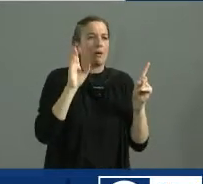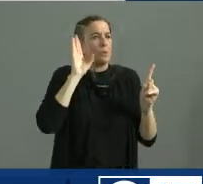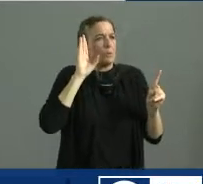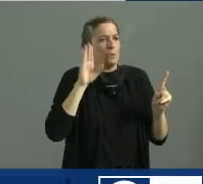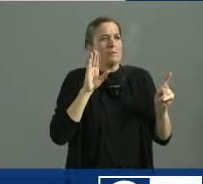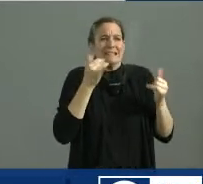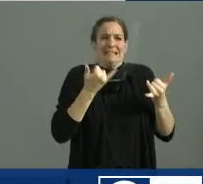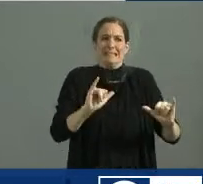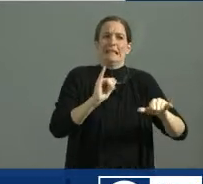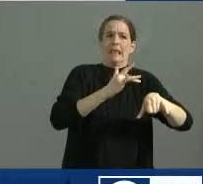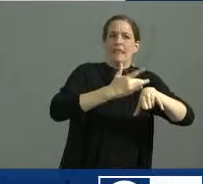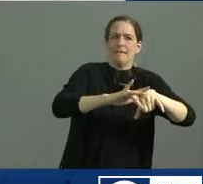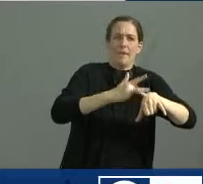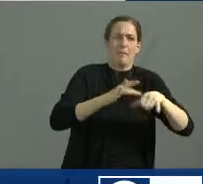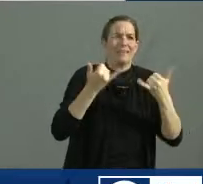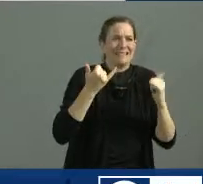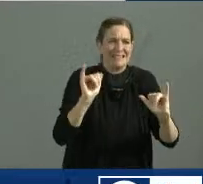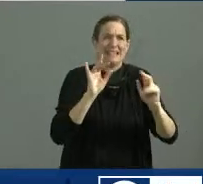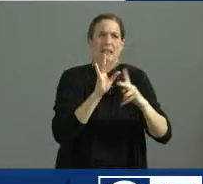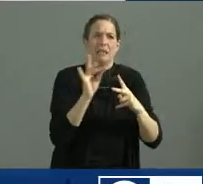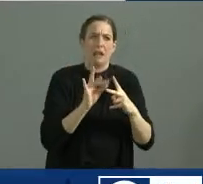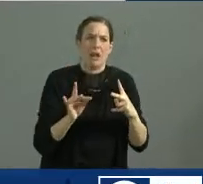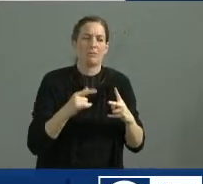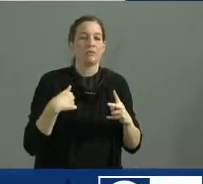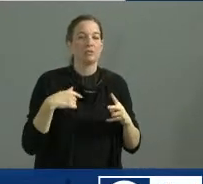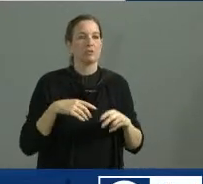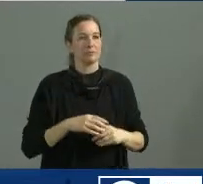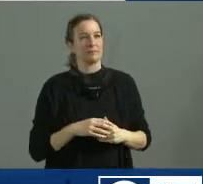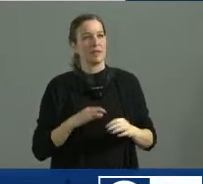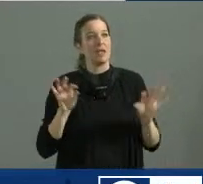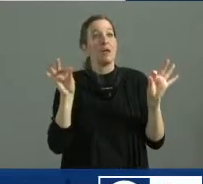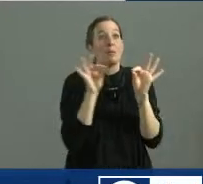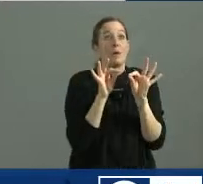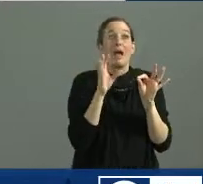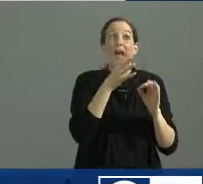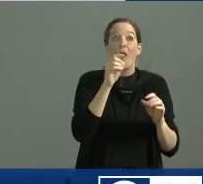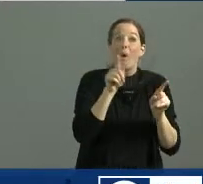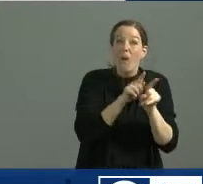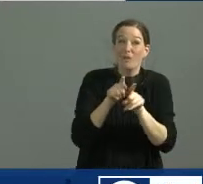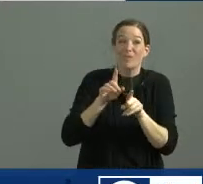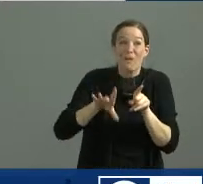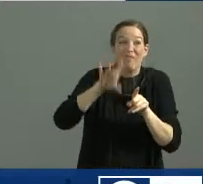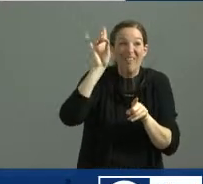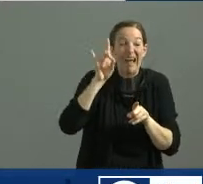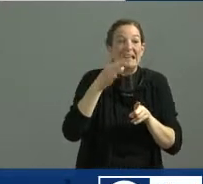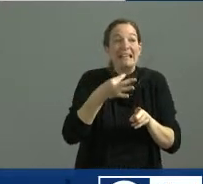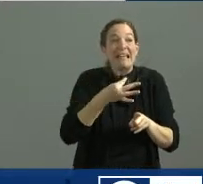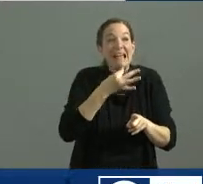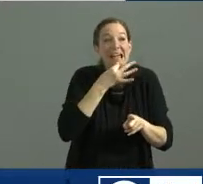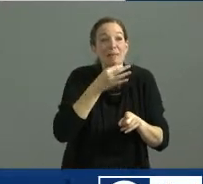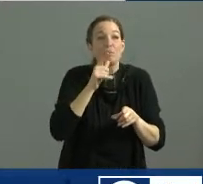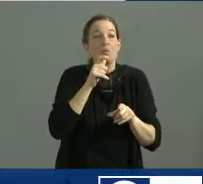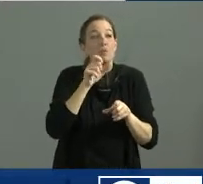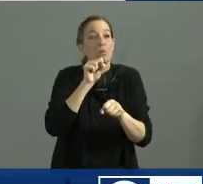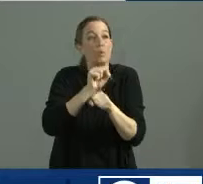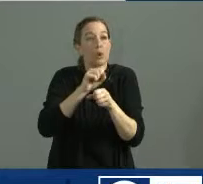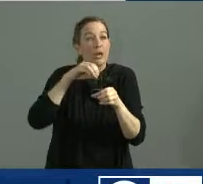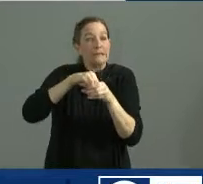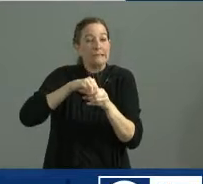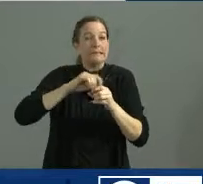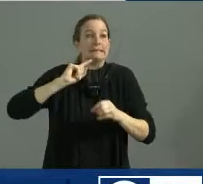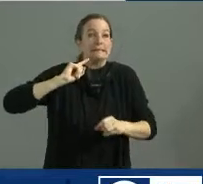critical care experts, those are even more scarce than those that can